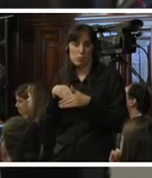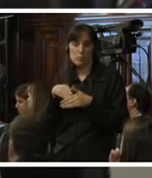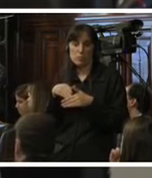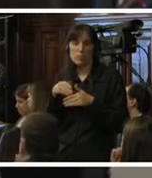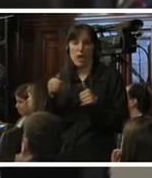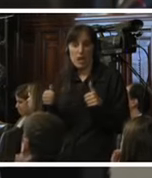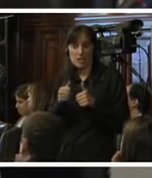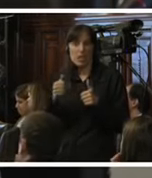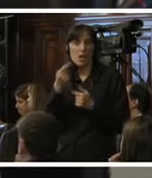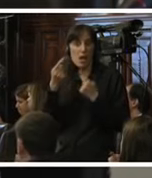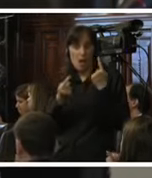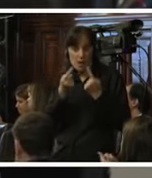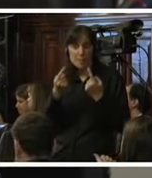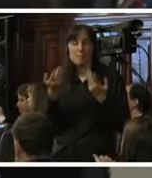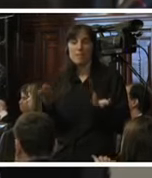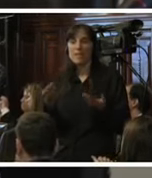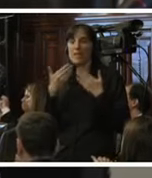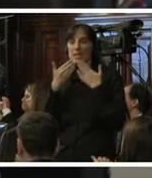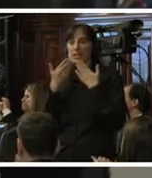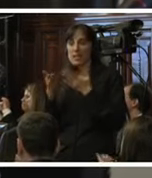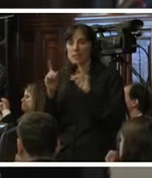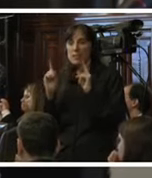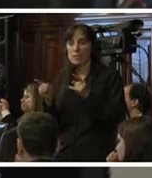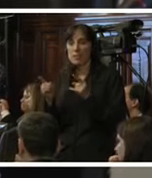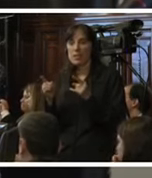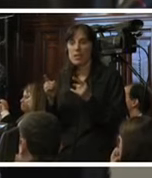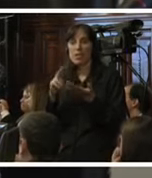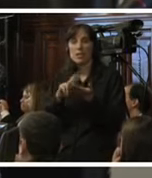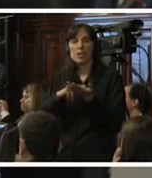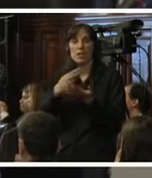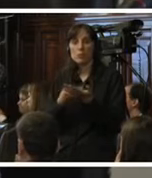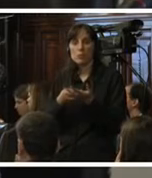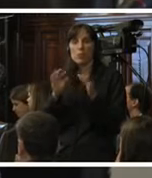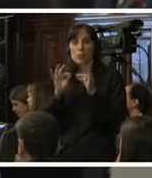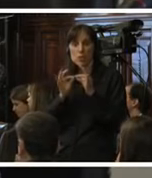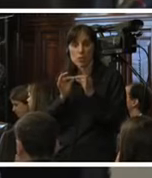interpreters again for your assistance to me. I thank the audience for being